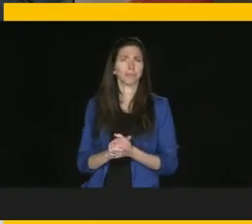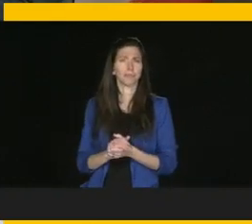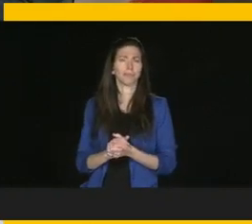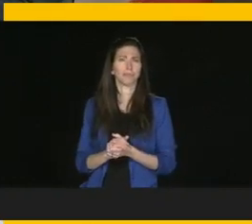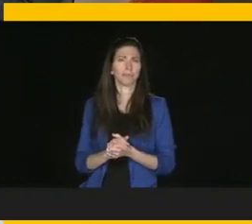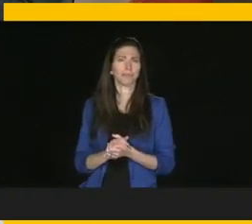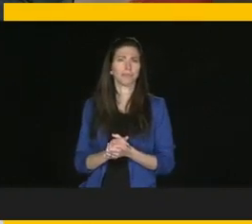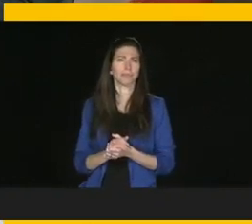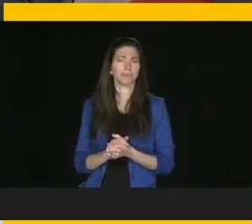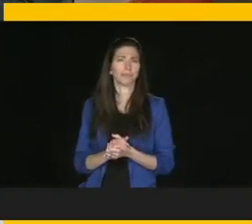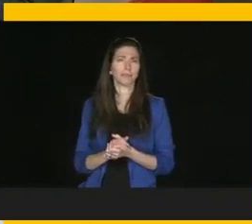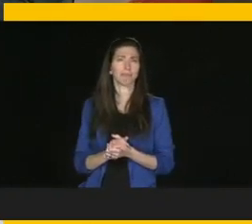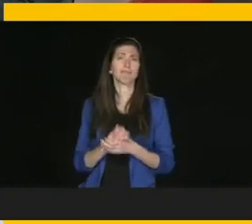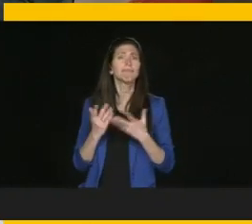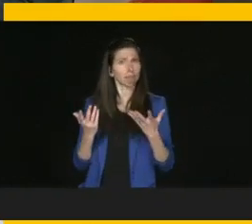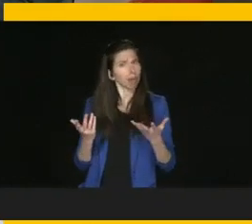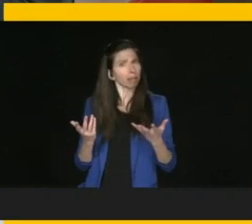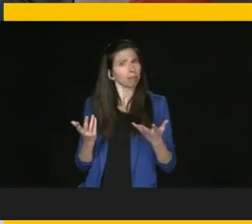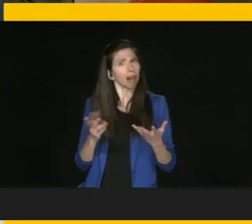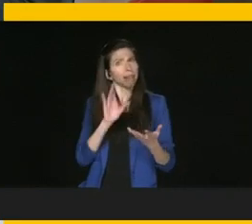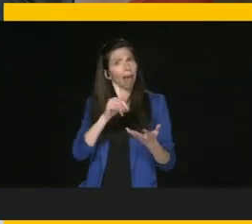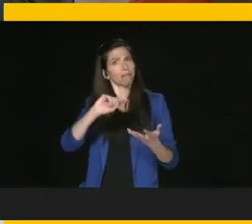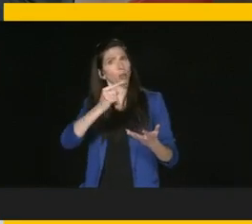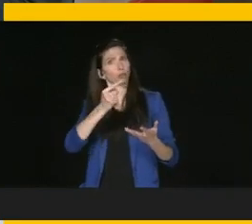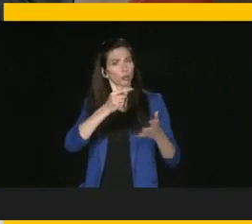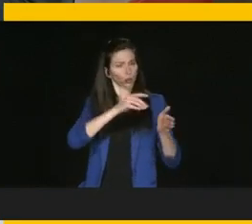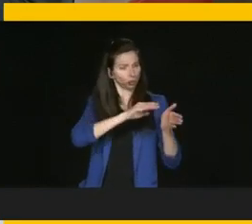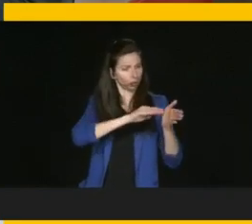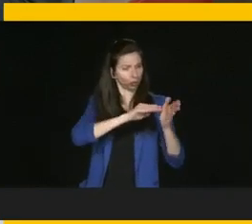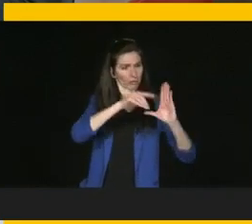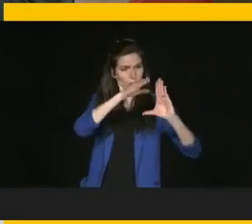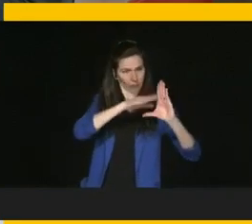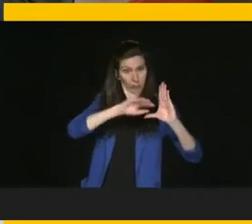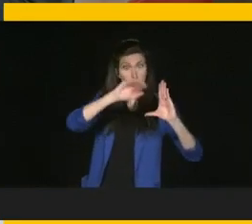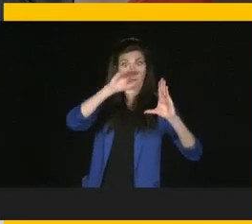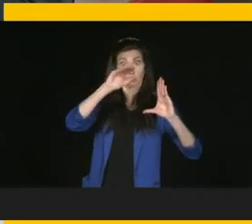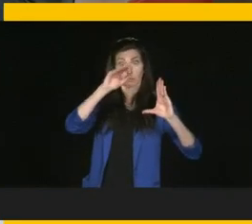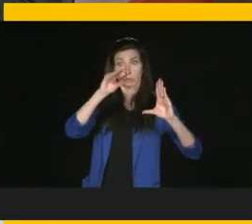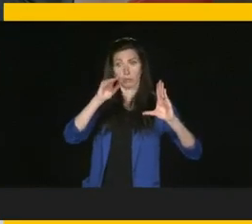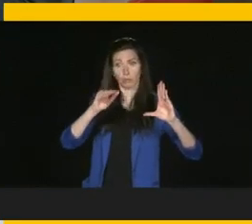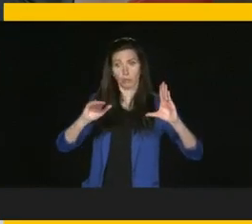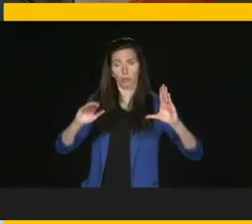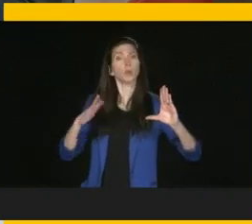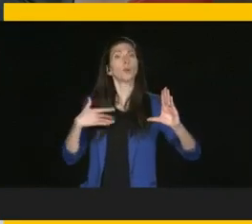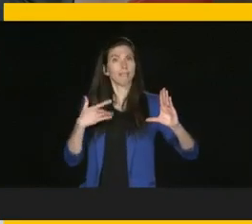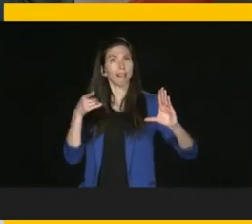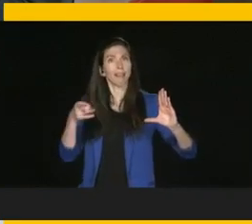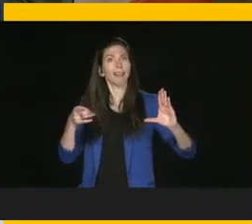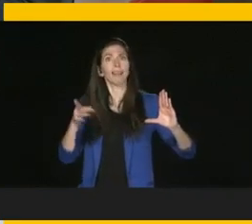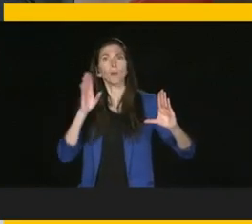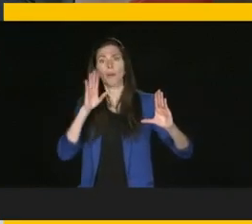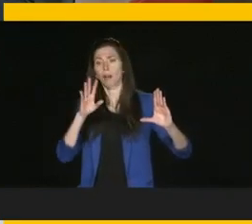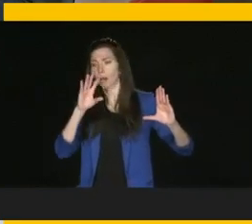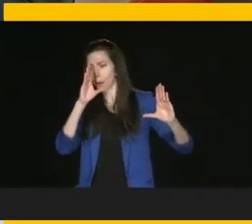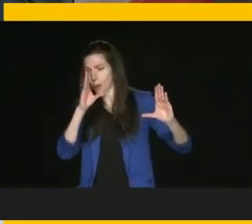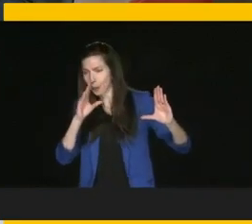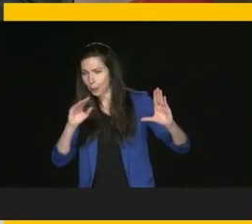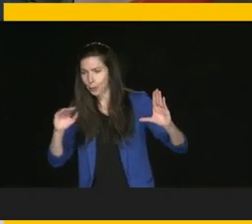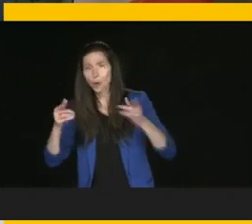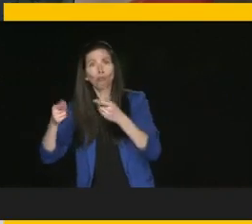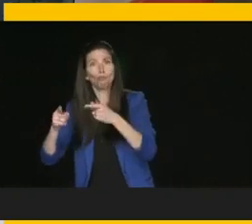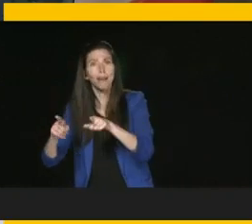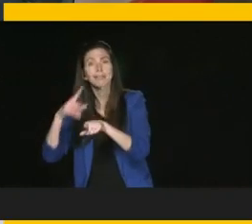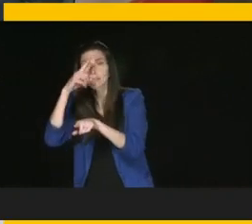first wave lasting until the summer, but that won't be the end of the epidemic. We expect subsequent smaller